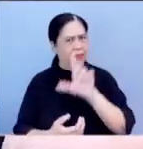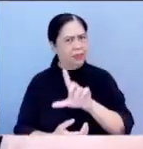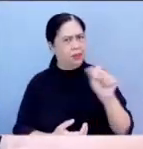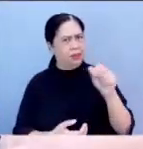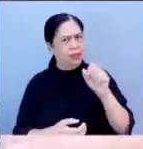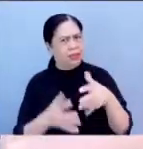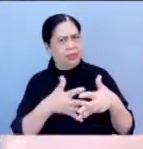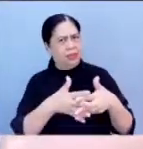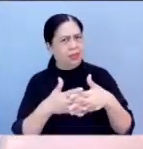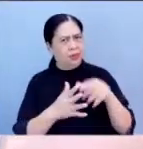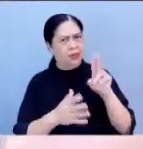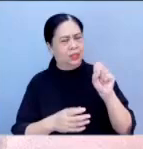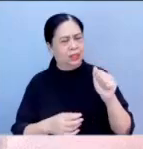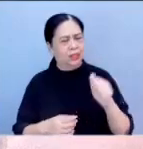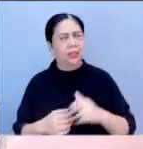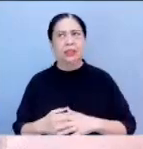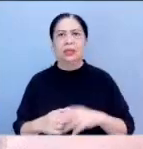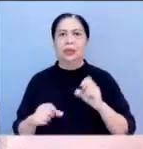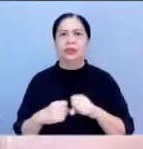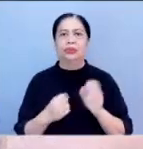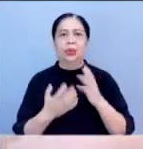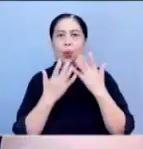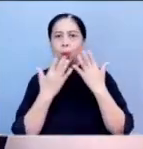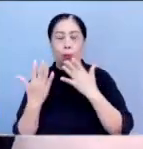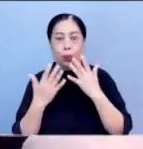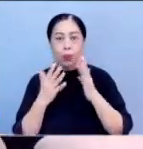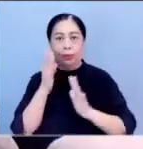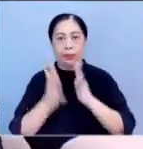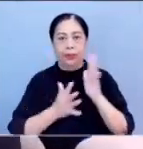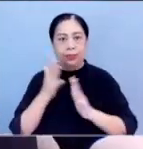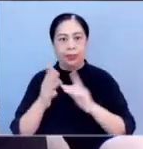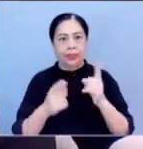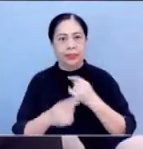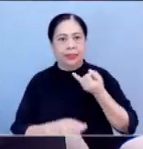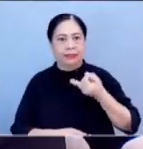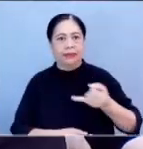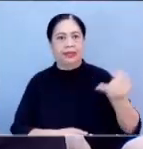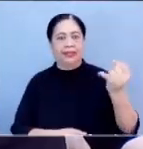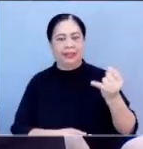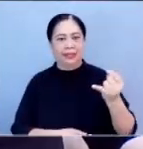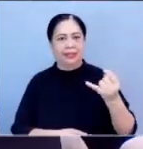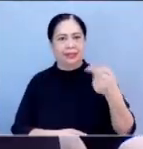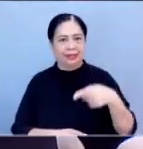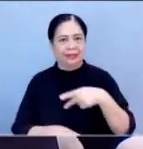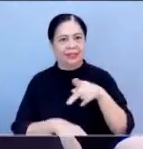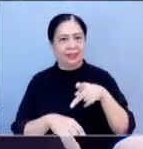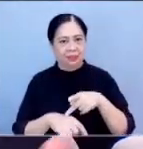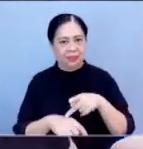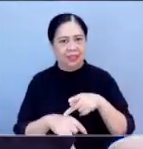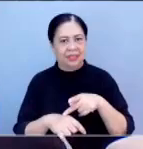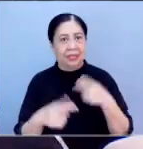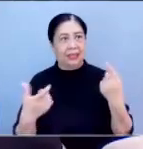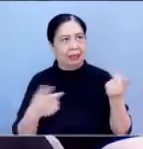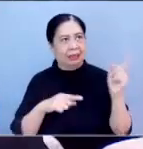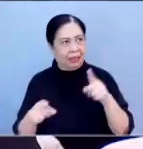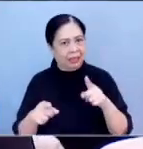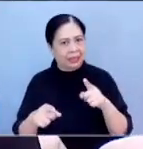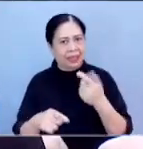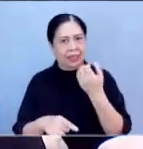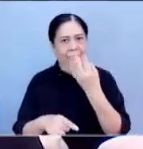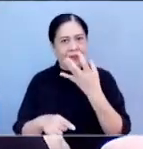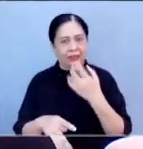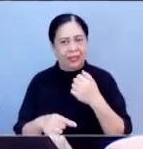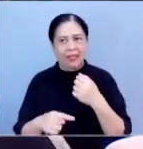right? Yeah. And so I sang at a birthday party, and then somebody invited me to come to the Philippines from the birthday party. I ended up getting 15